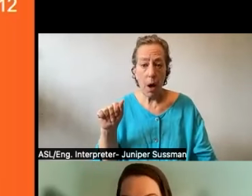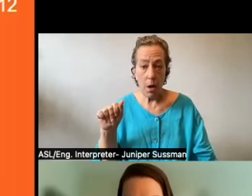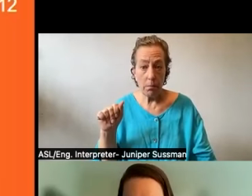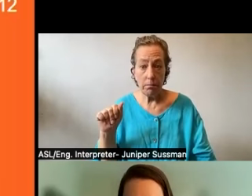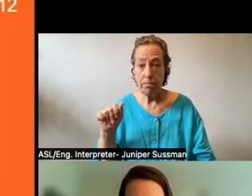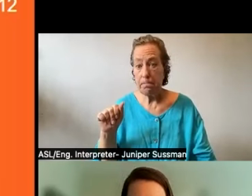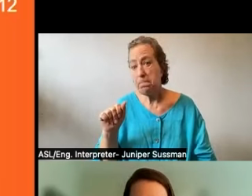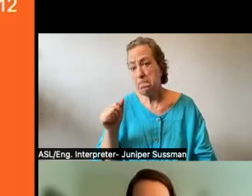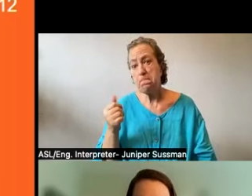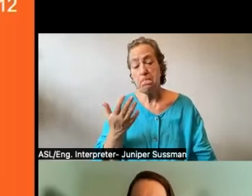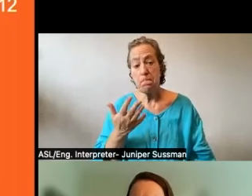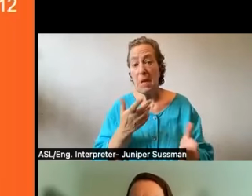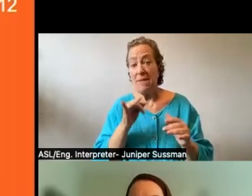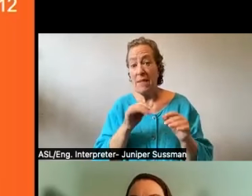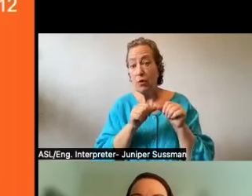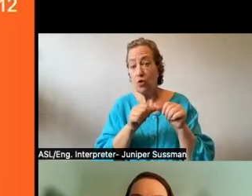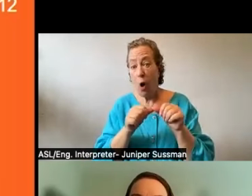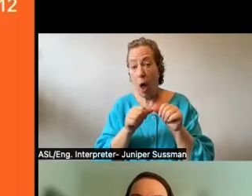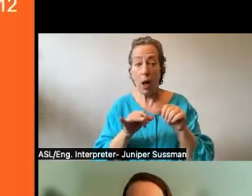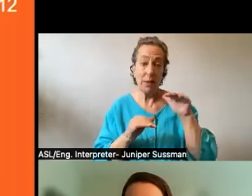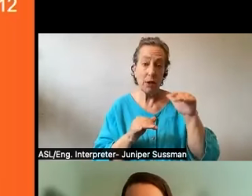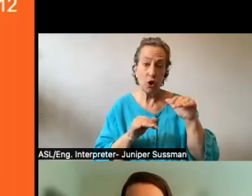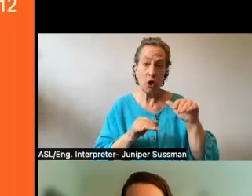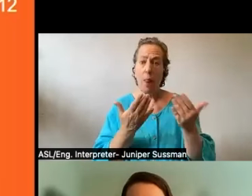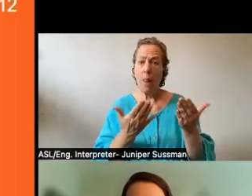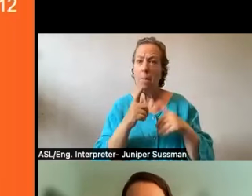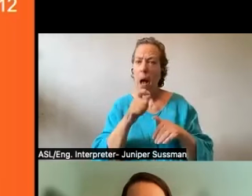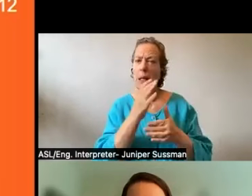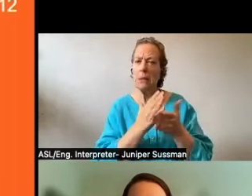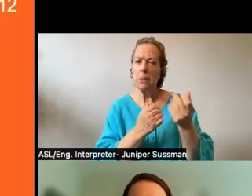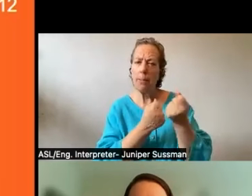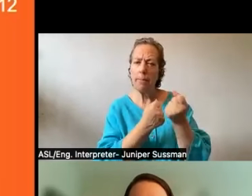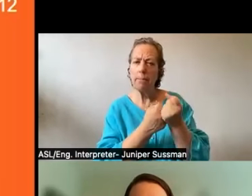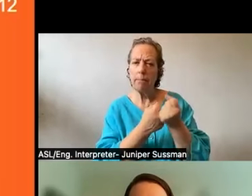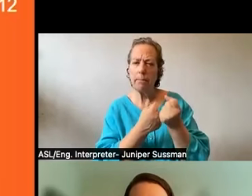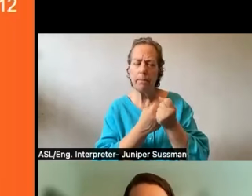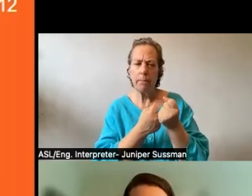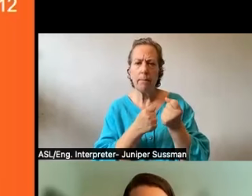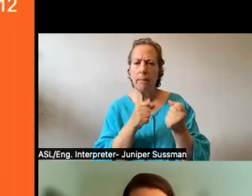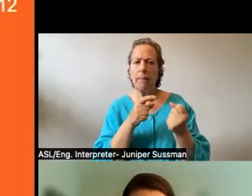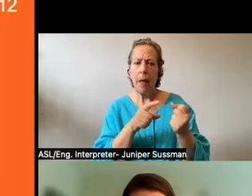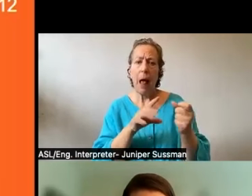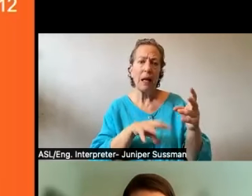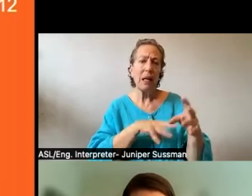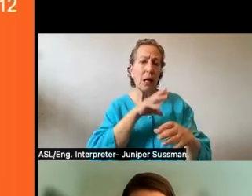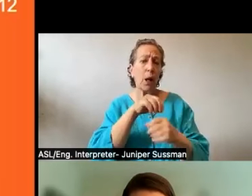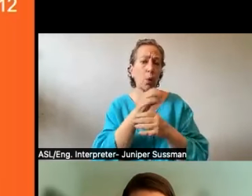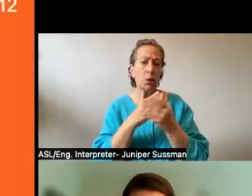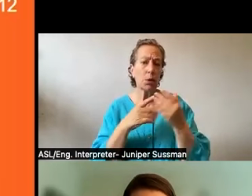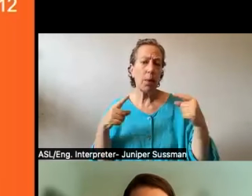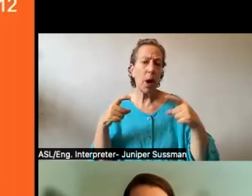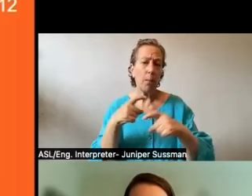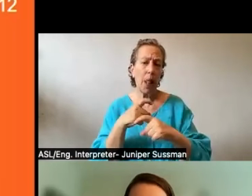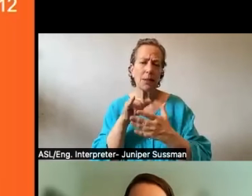they are chronic. And they may cause the kind of complexities that we've talked about in some prior webinar